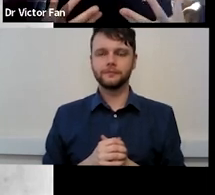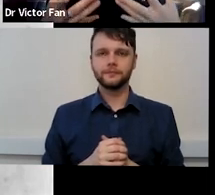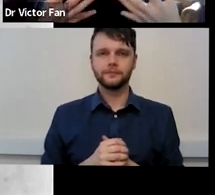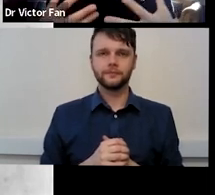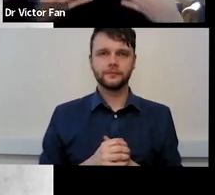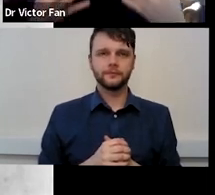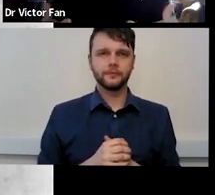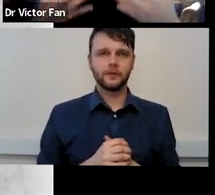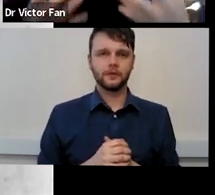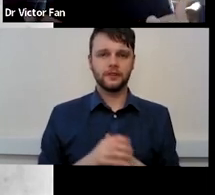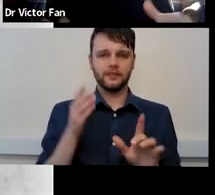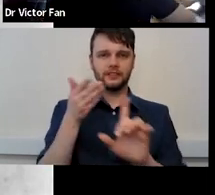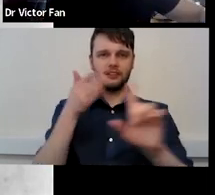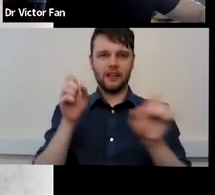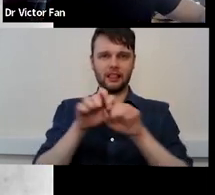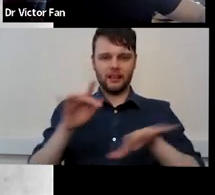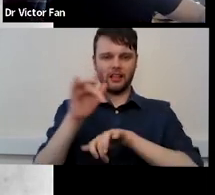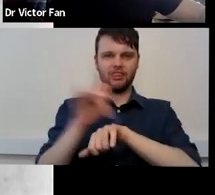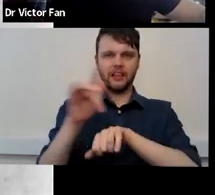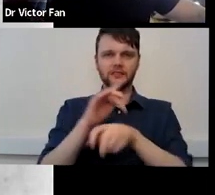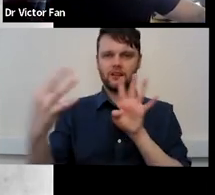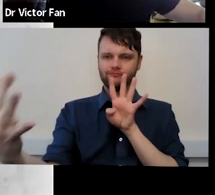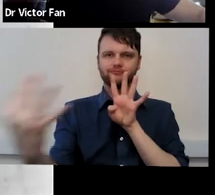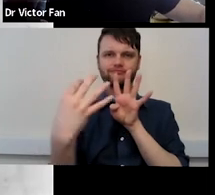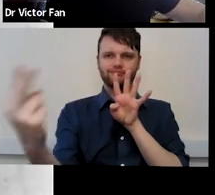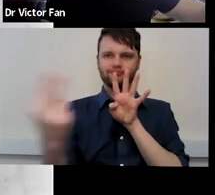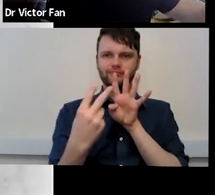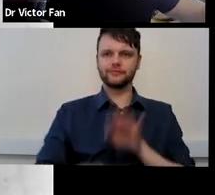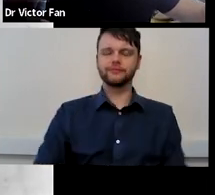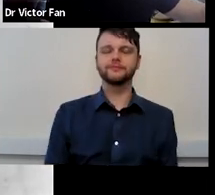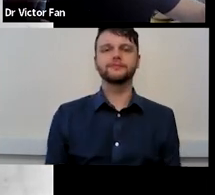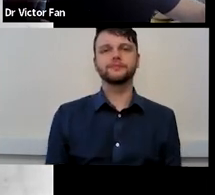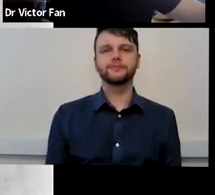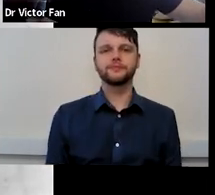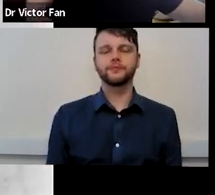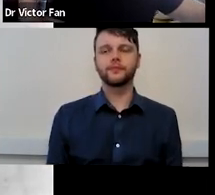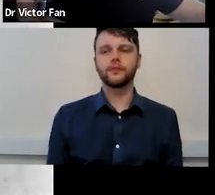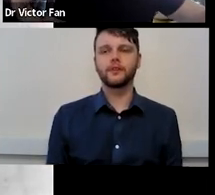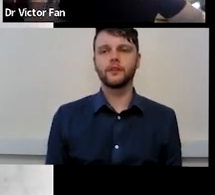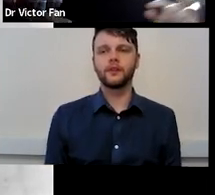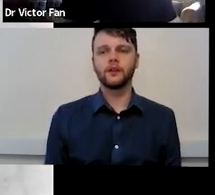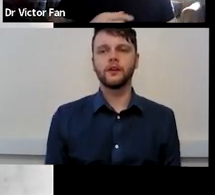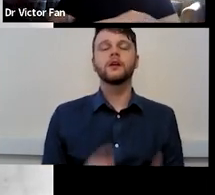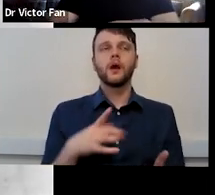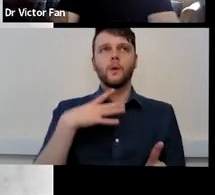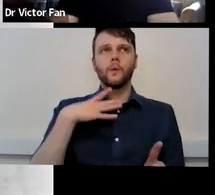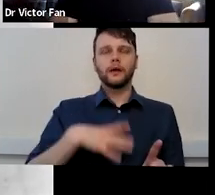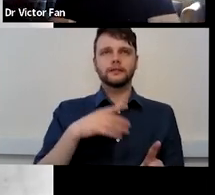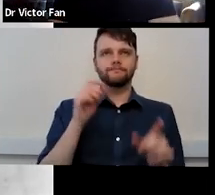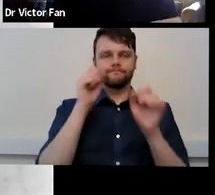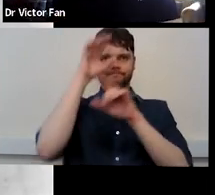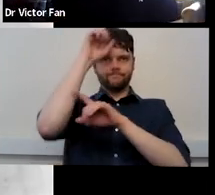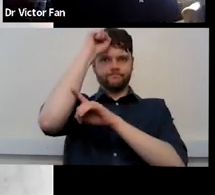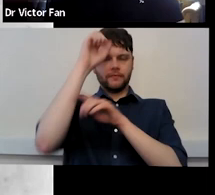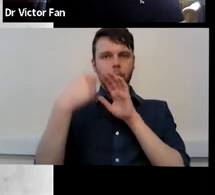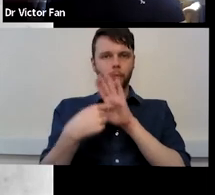directly as a kind of presentation of the drama to the audience. Now, we do need to bear in mind that a